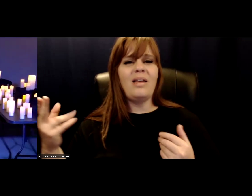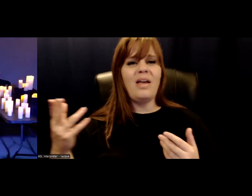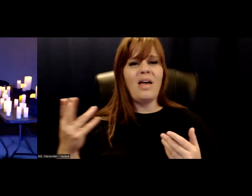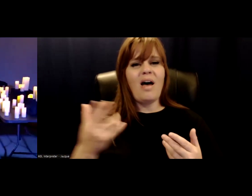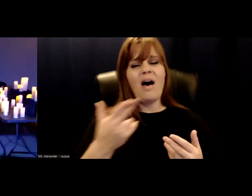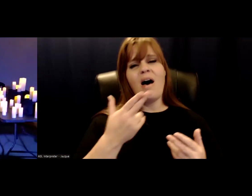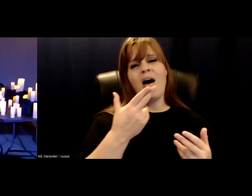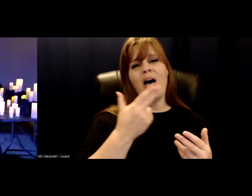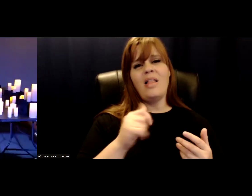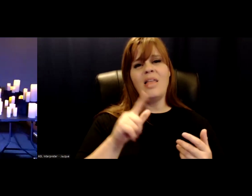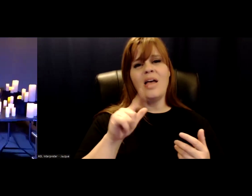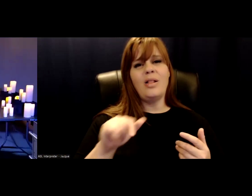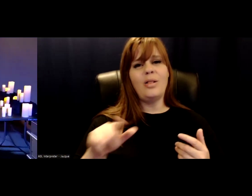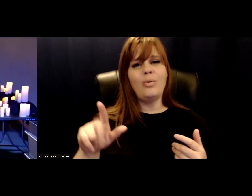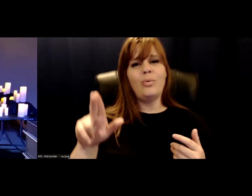Hallelujah.